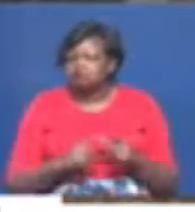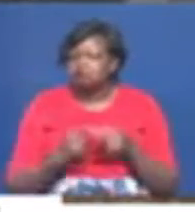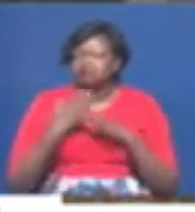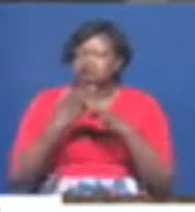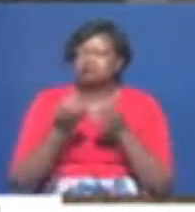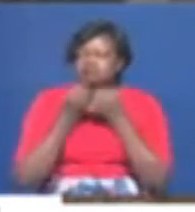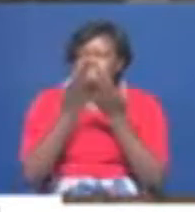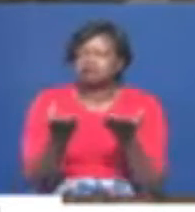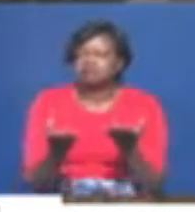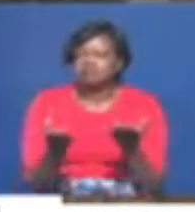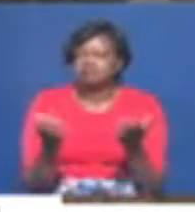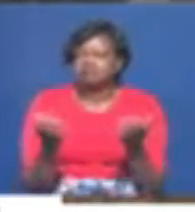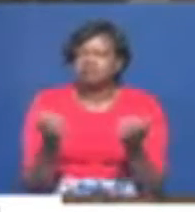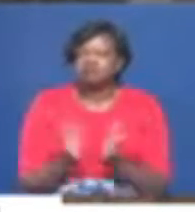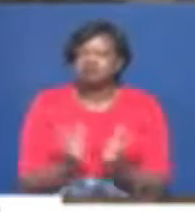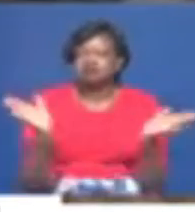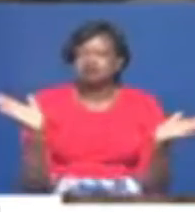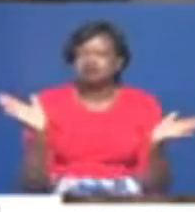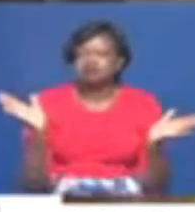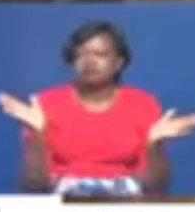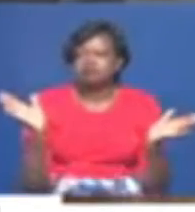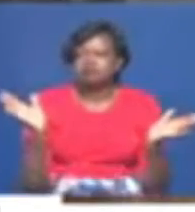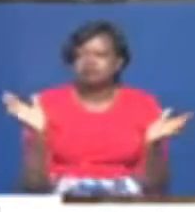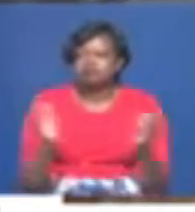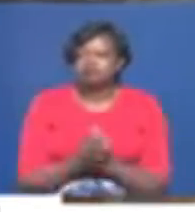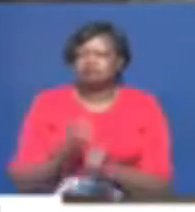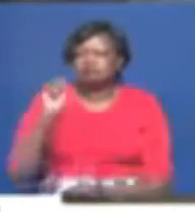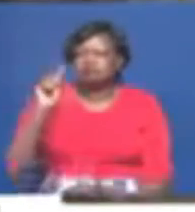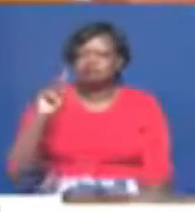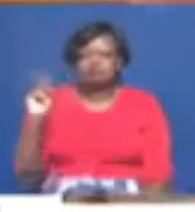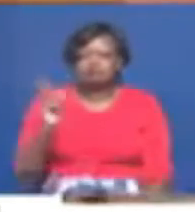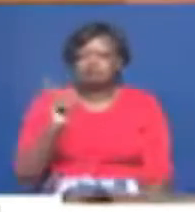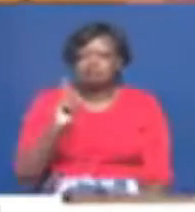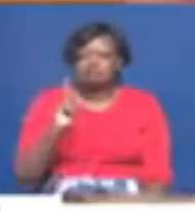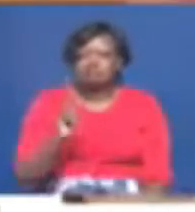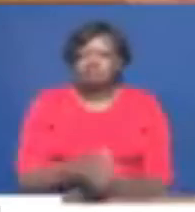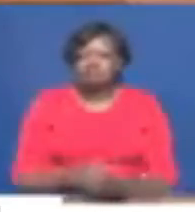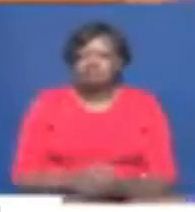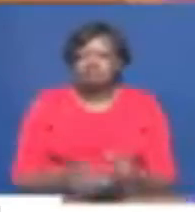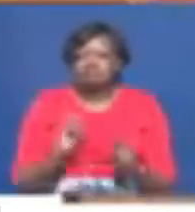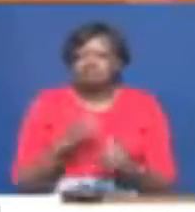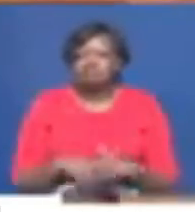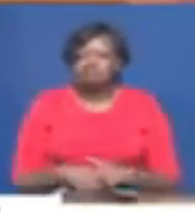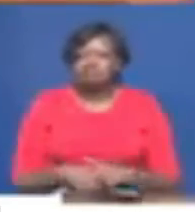intelligence in the public, in televisions, and in rallies.